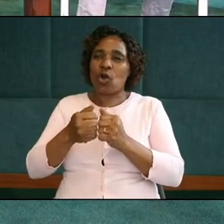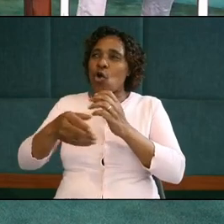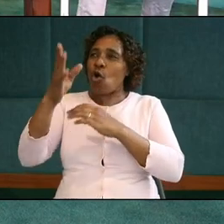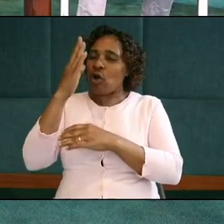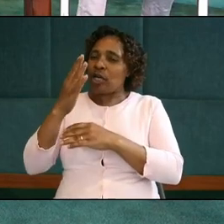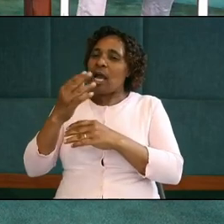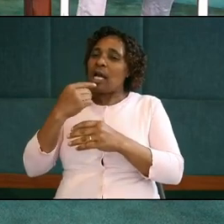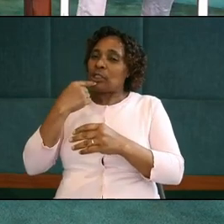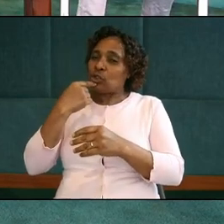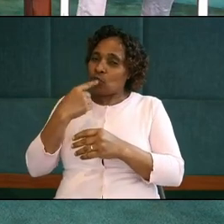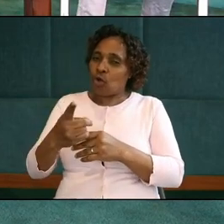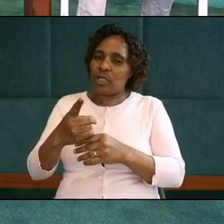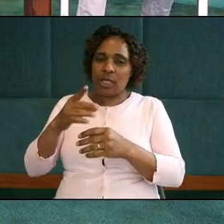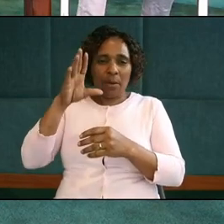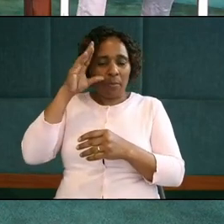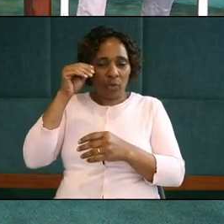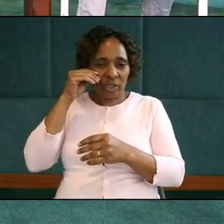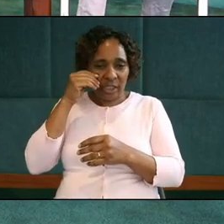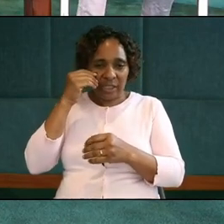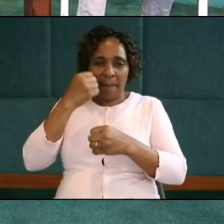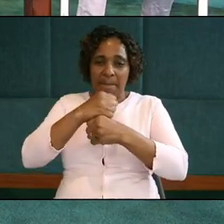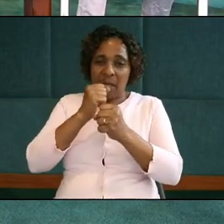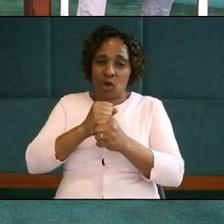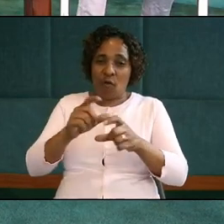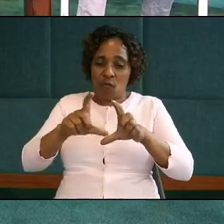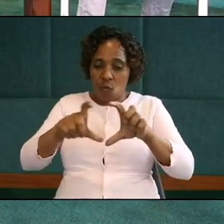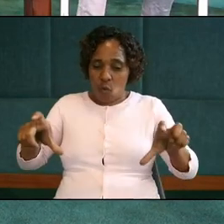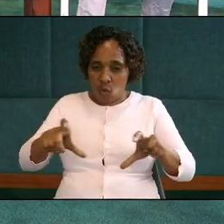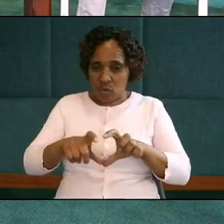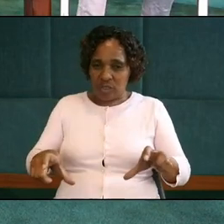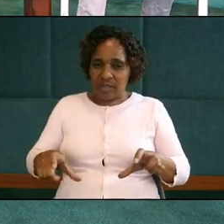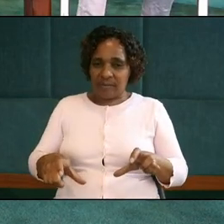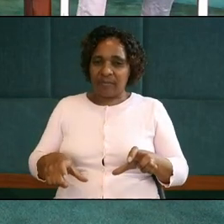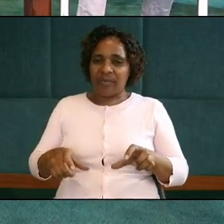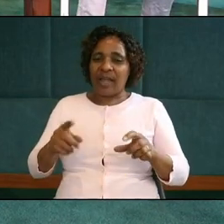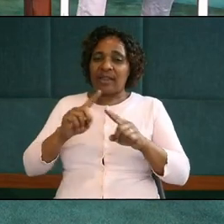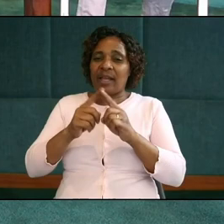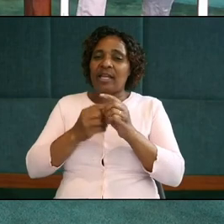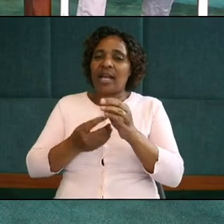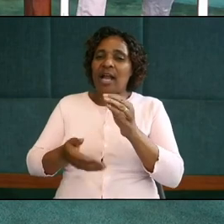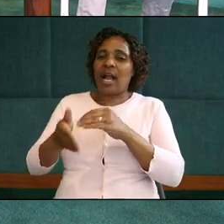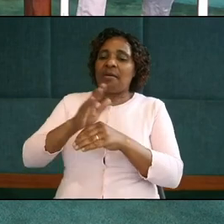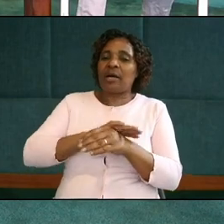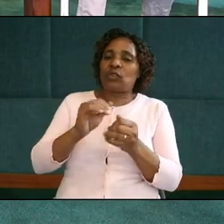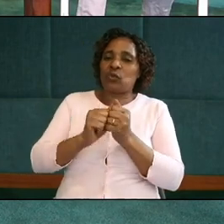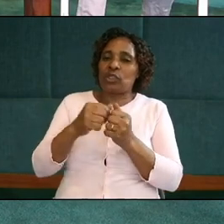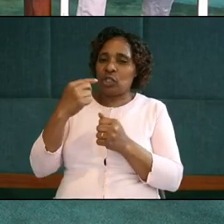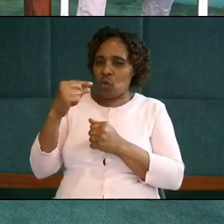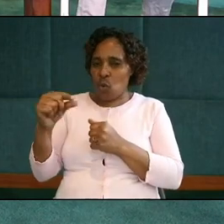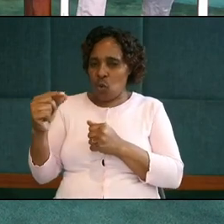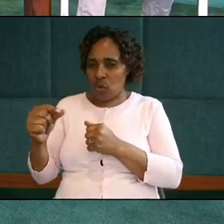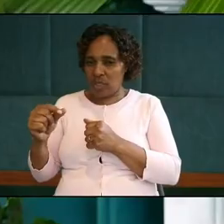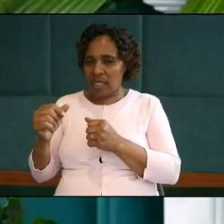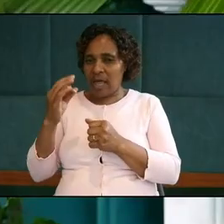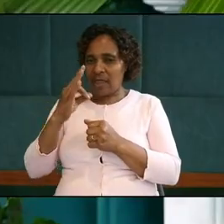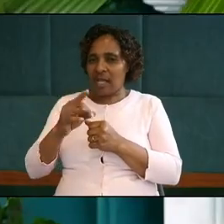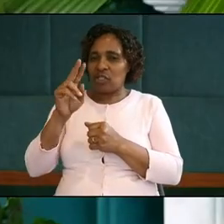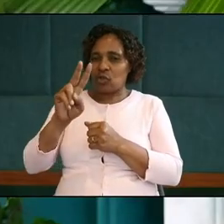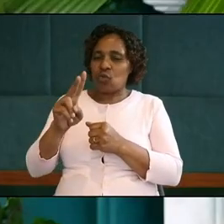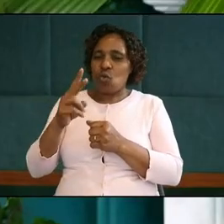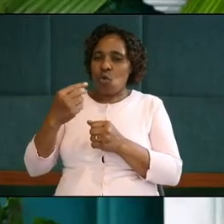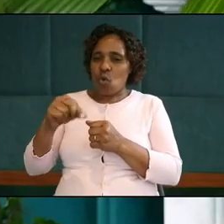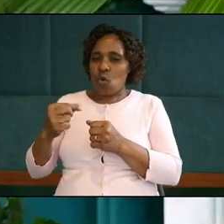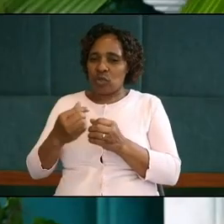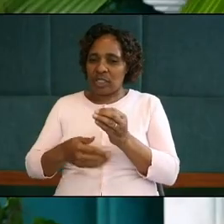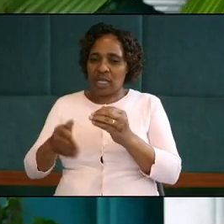to build. It was made of wood, acacia wood, specific, and covered in gold. On the top of the box sat two gold-covered